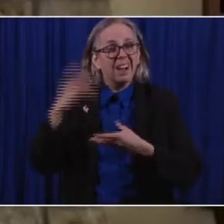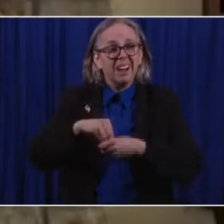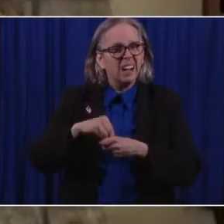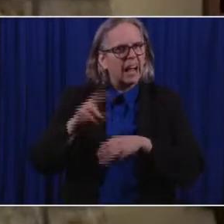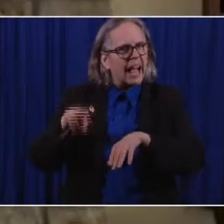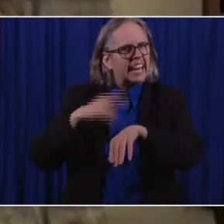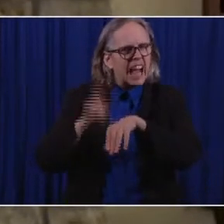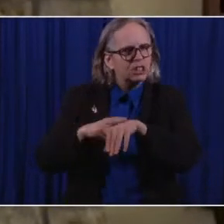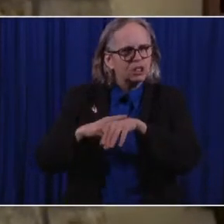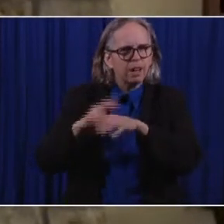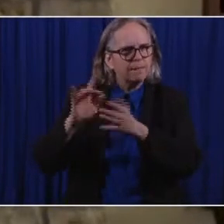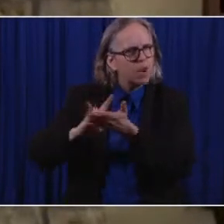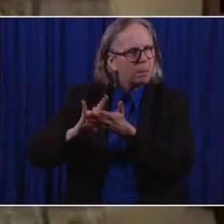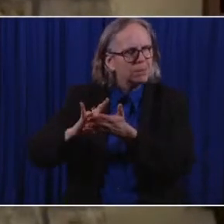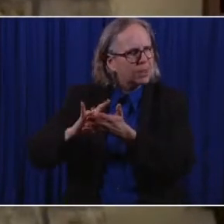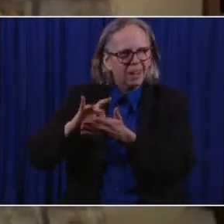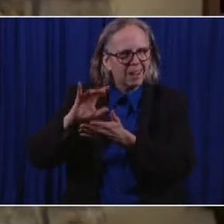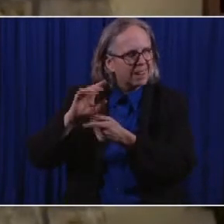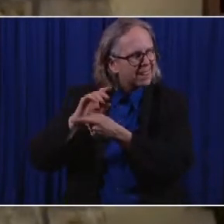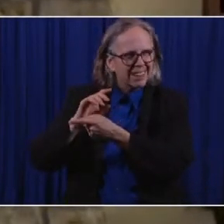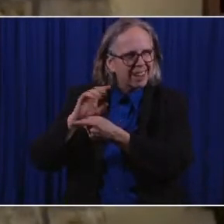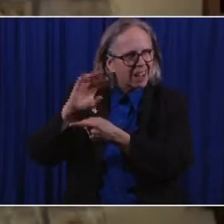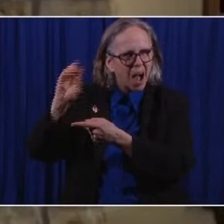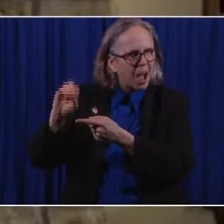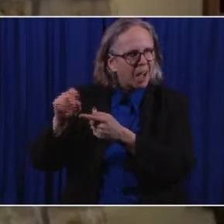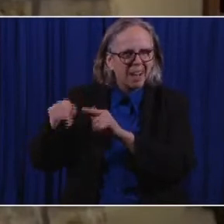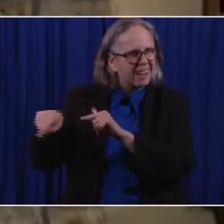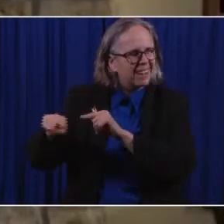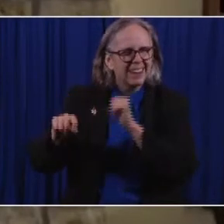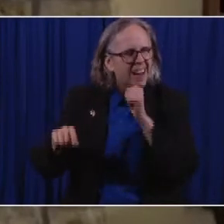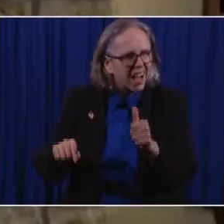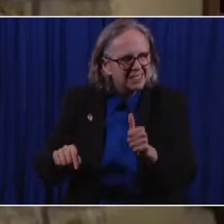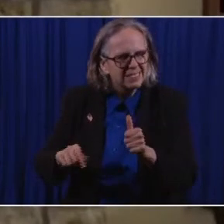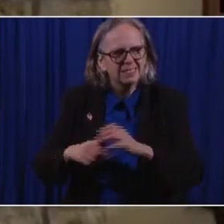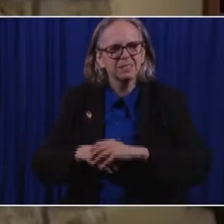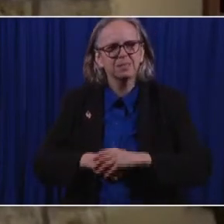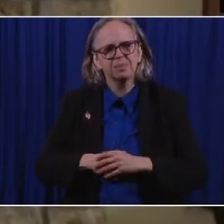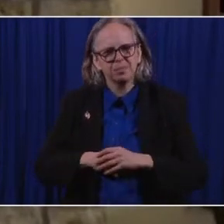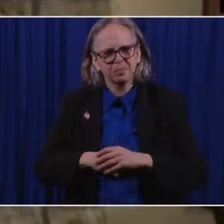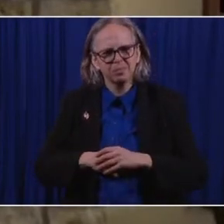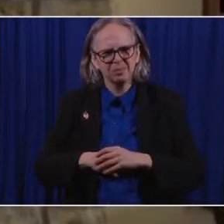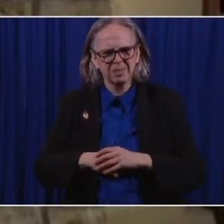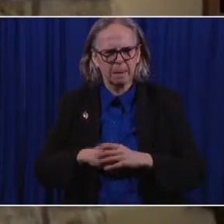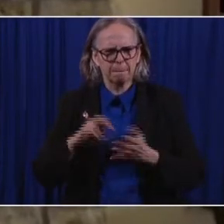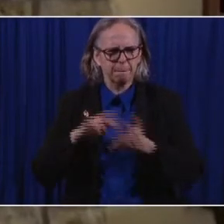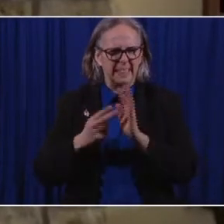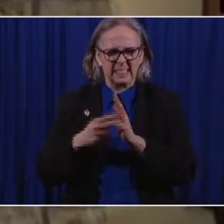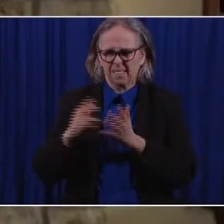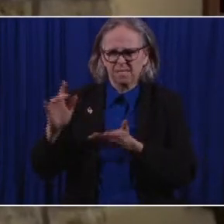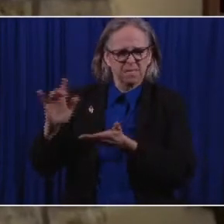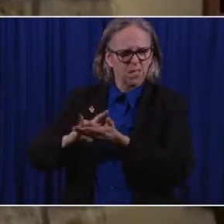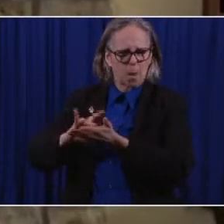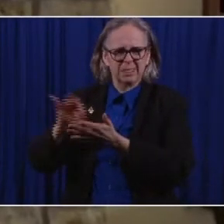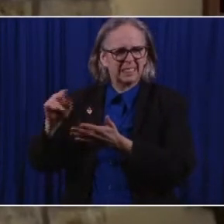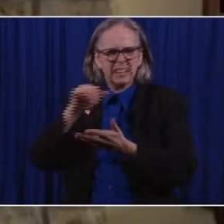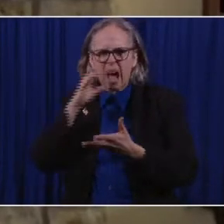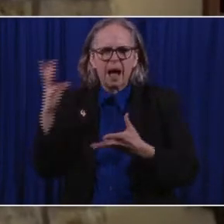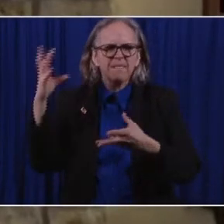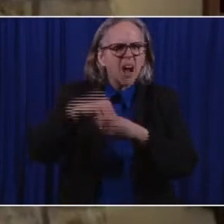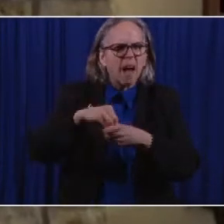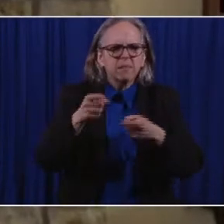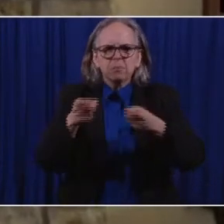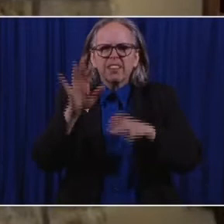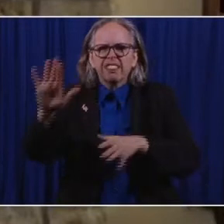fraction of the pharmacy, excuse me, they're not in the national pharmacy program to do nursing homes. They have a lot fewer nursing homes than we did. They didn't go into the